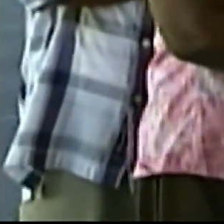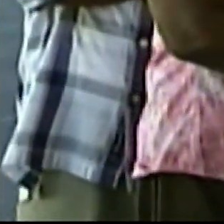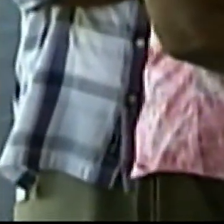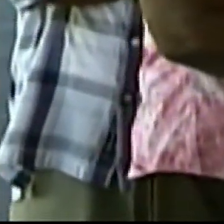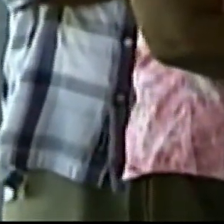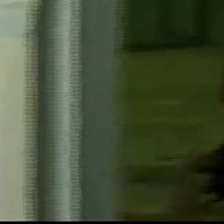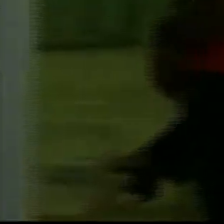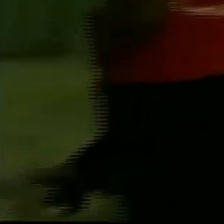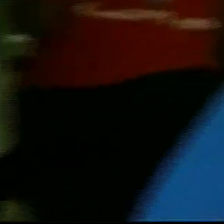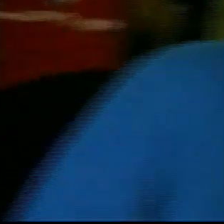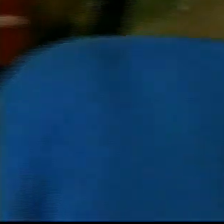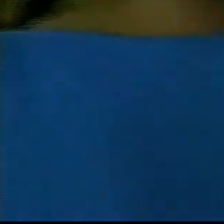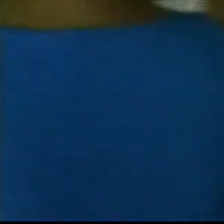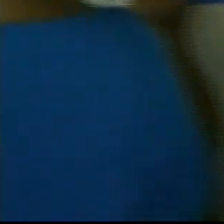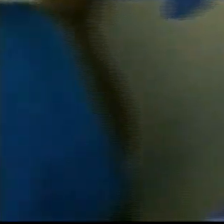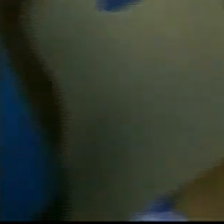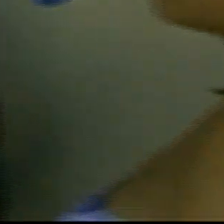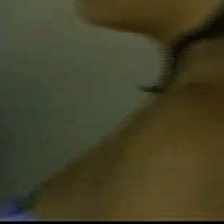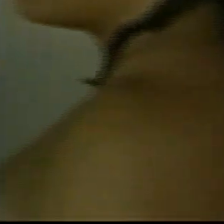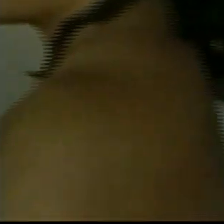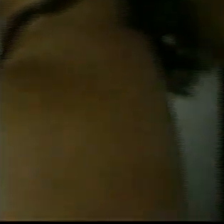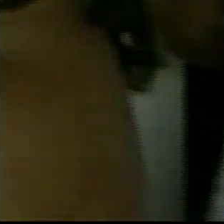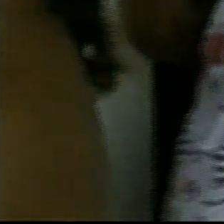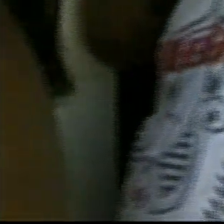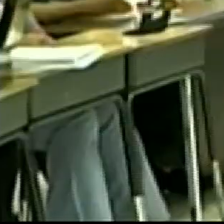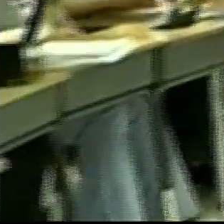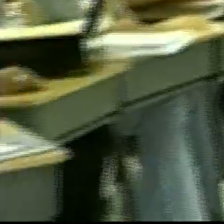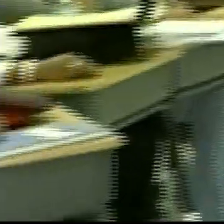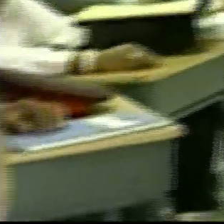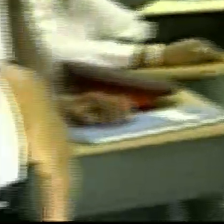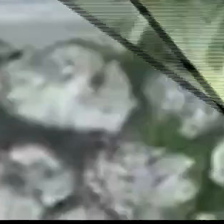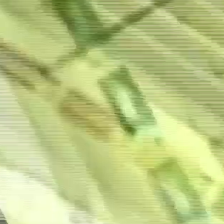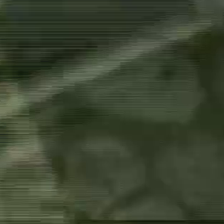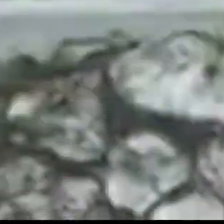Preparations in full swing for the 2017 general election.